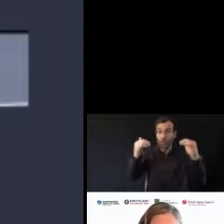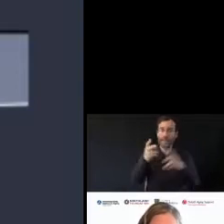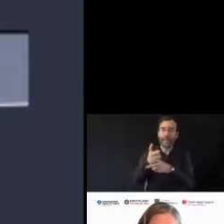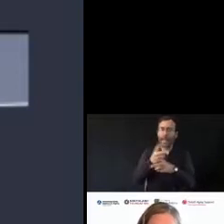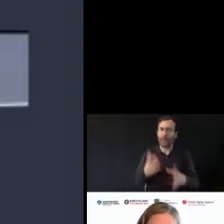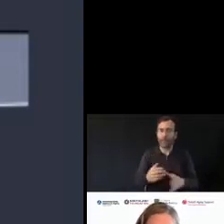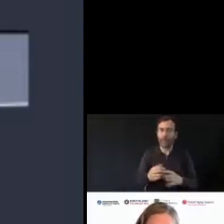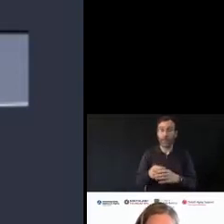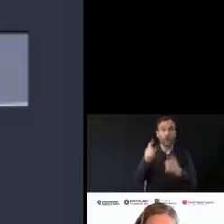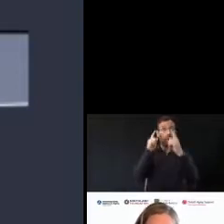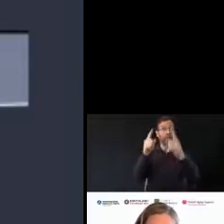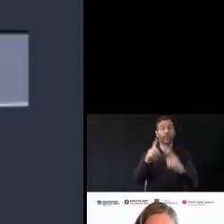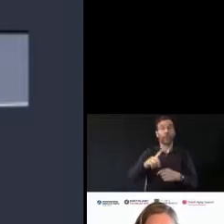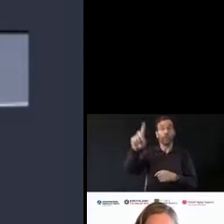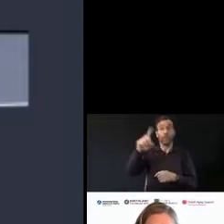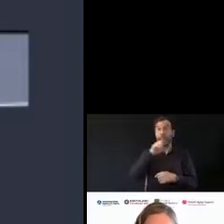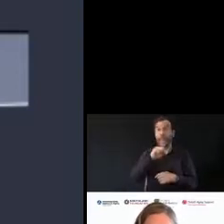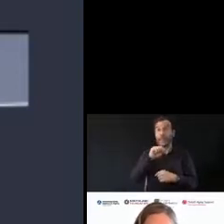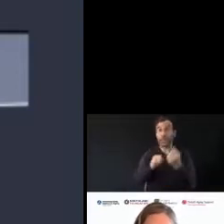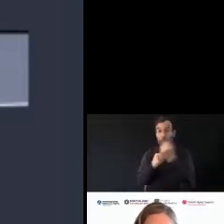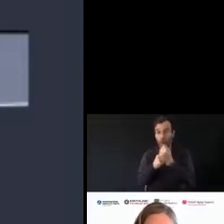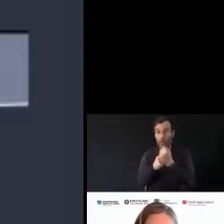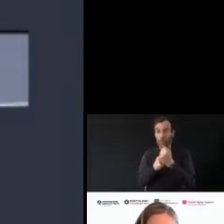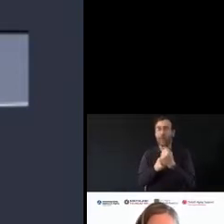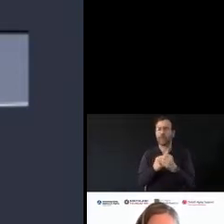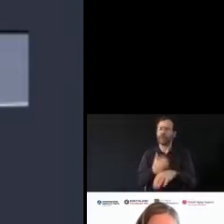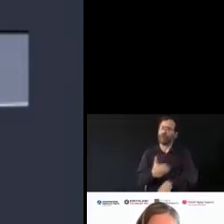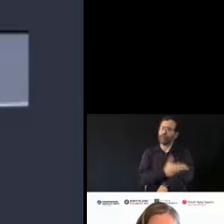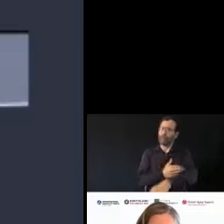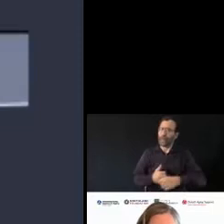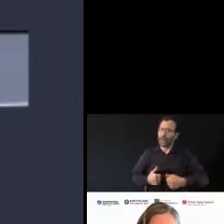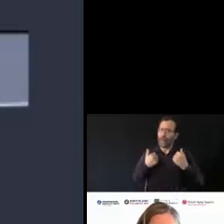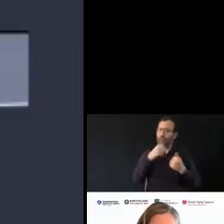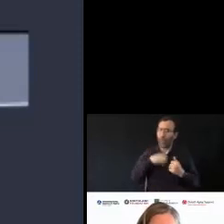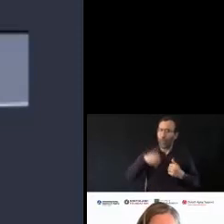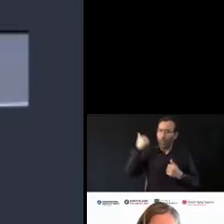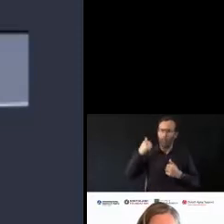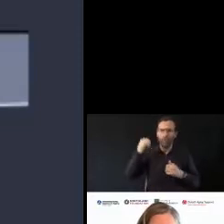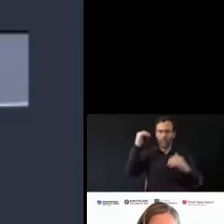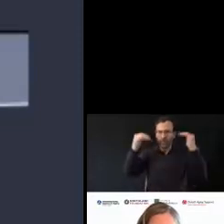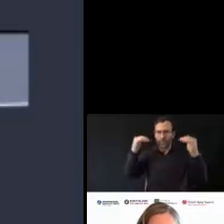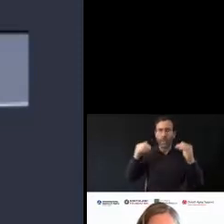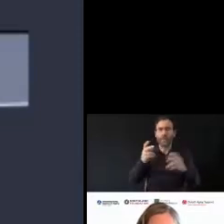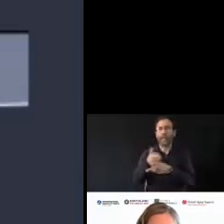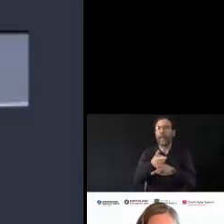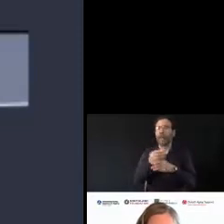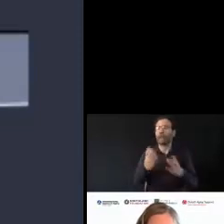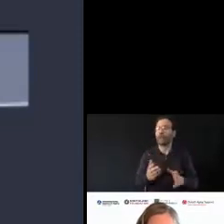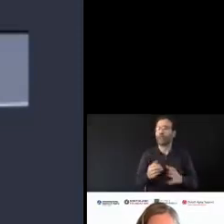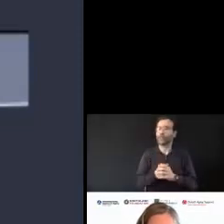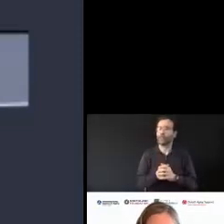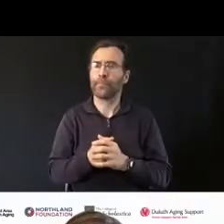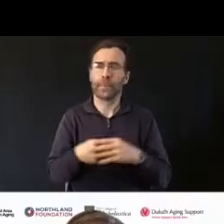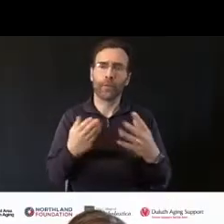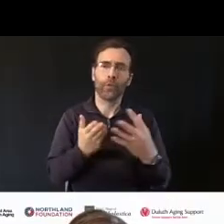mission of Duluth Aging Support is to enhance the lives of older adults and caregivers through resources,